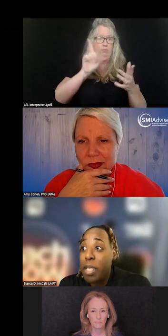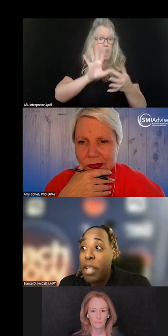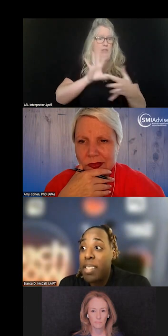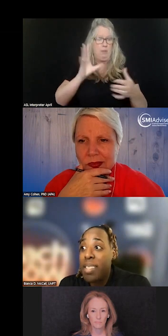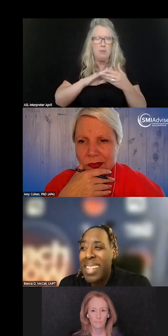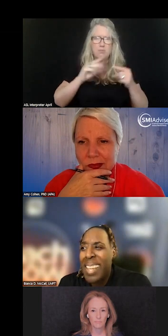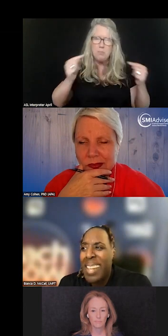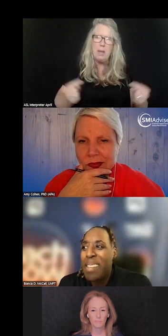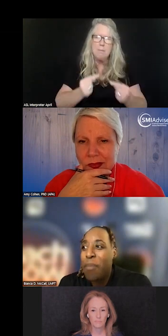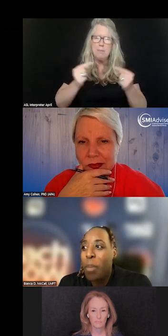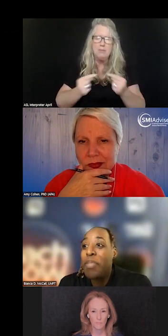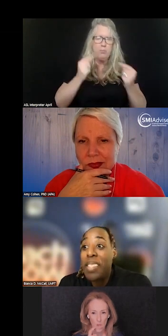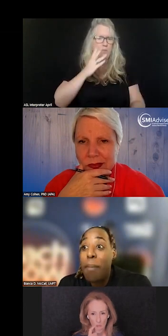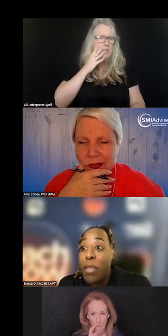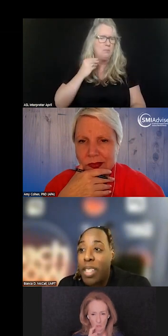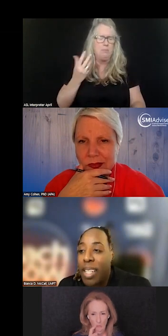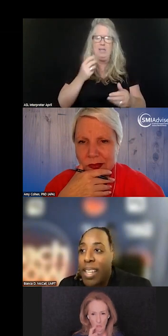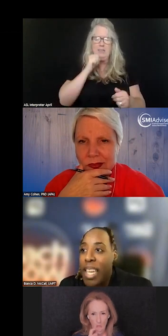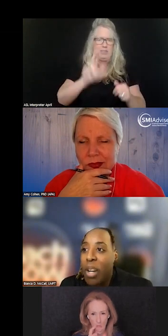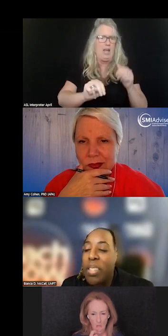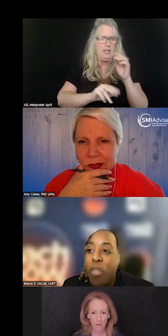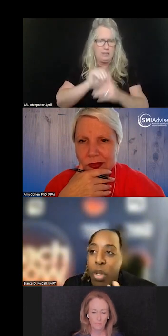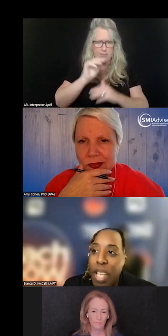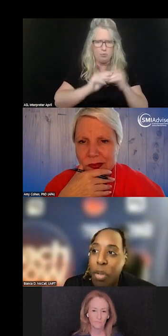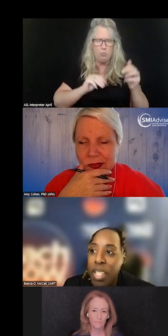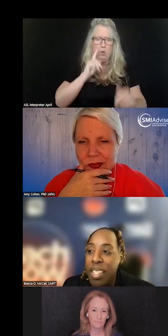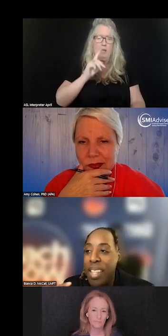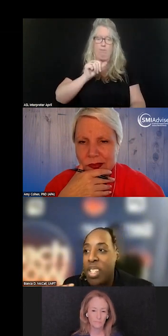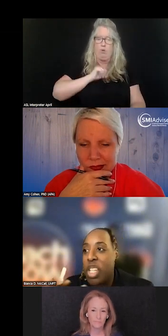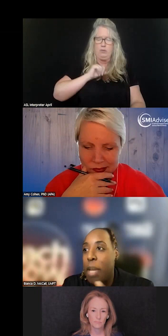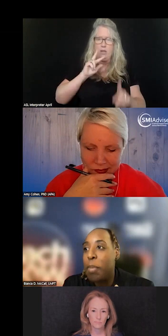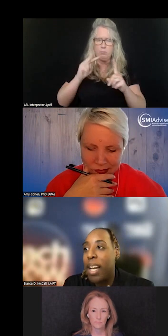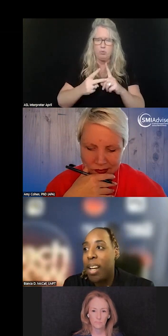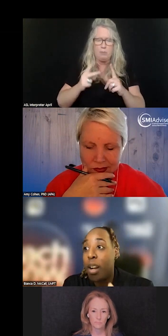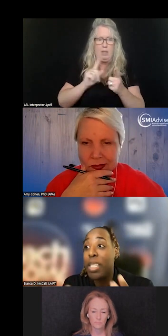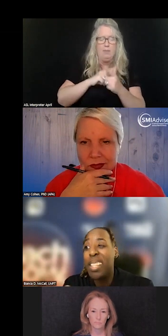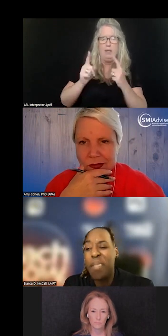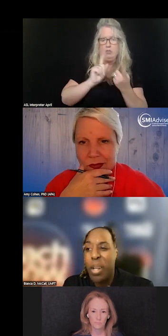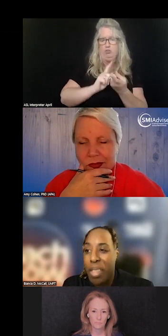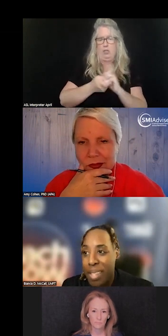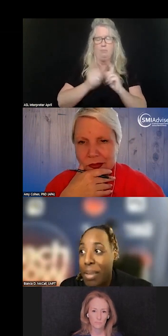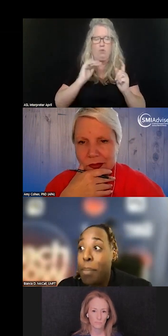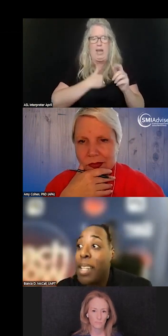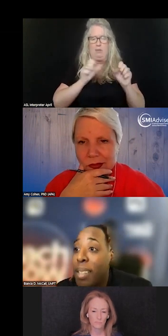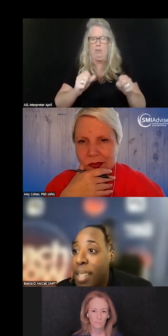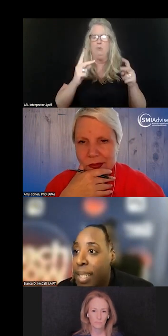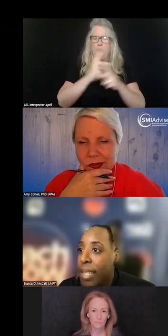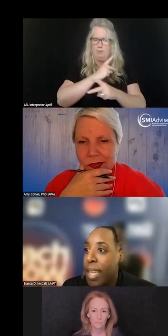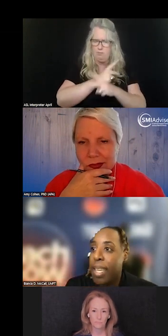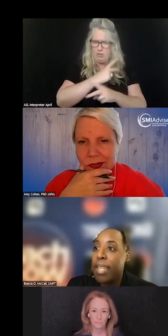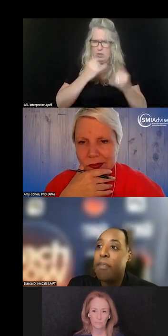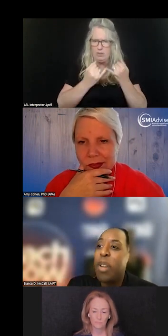painful experiences and any form of discomfort. And our self-perception is then shaped by our abilities to figure things out